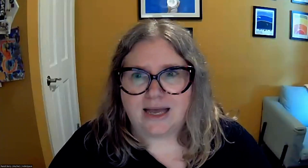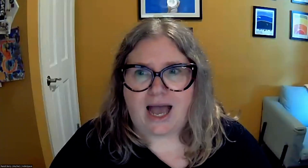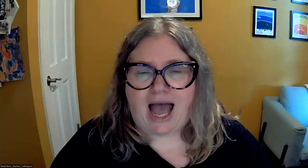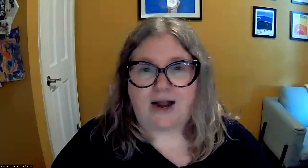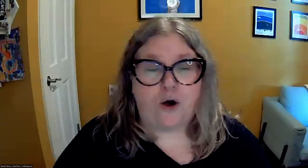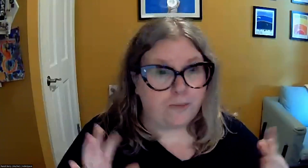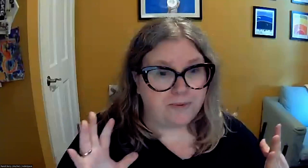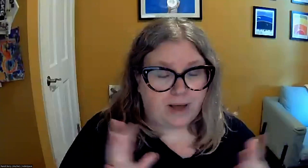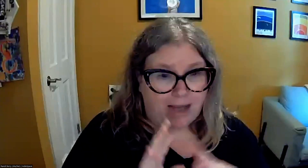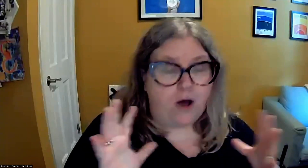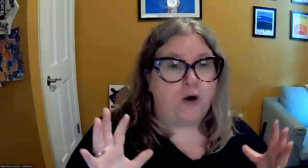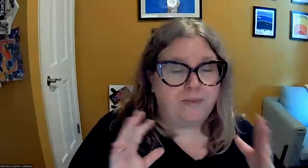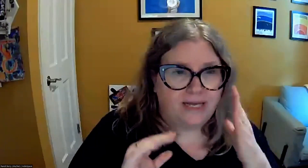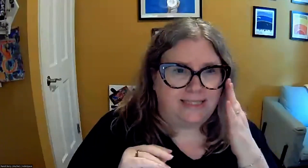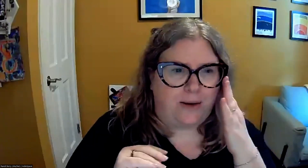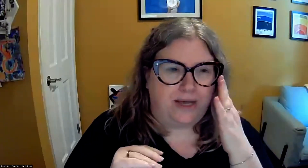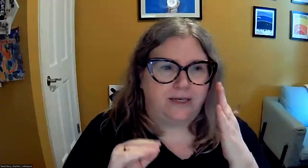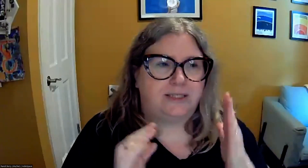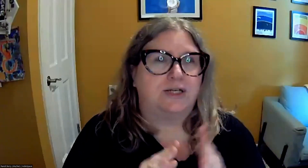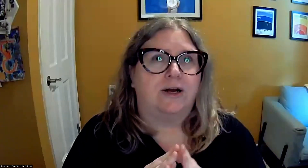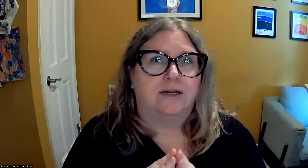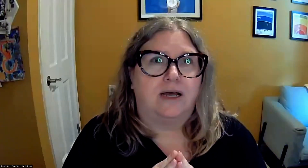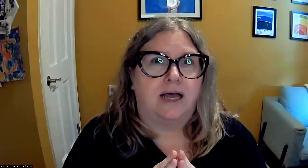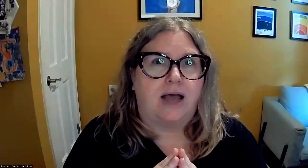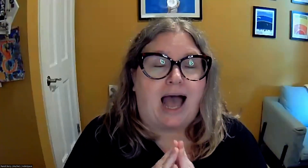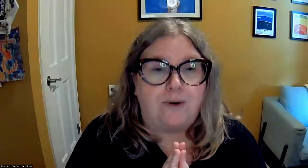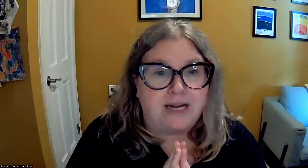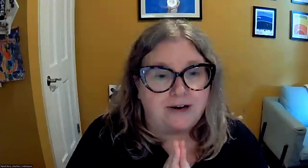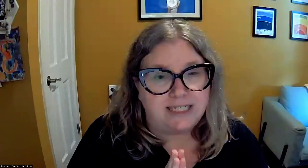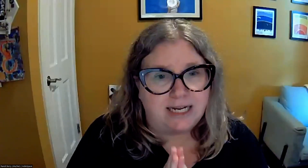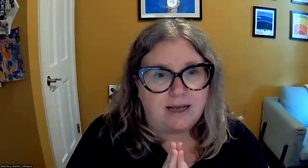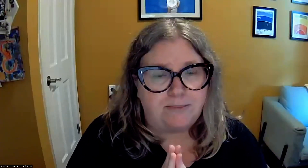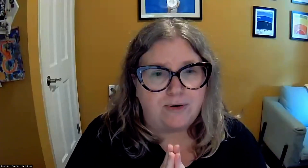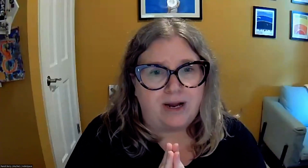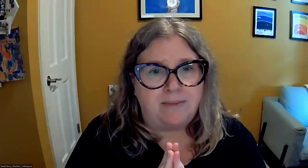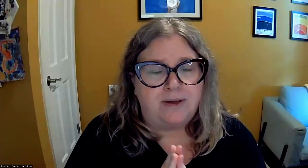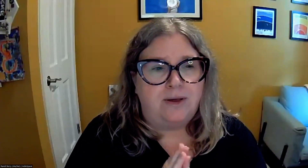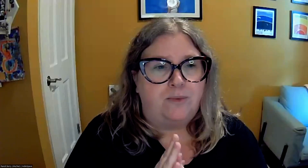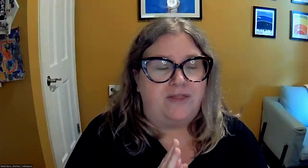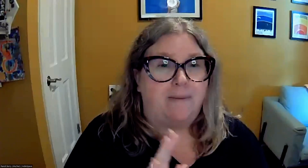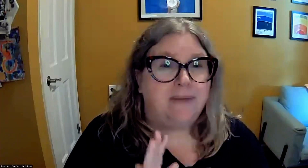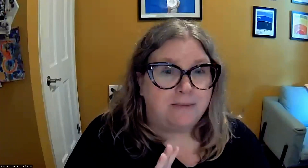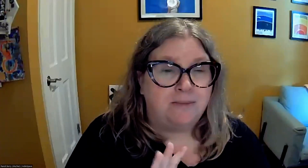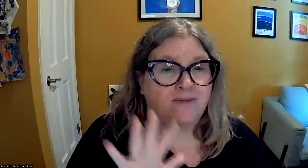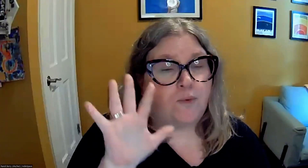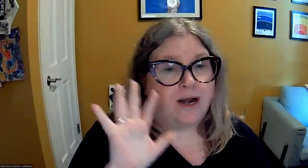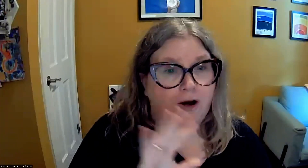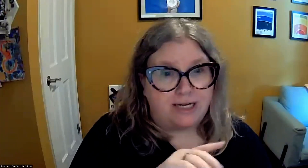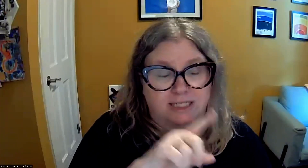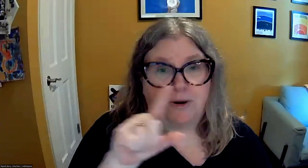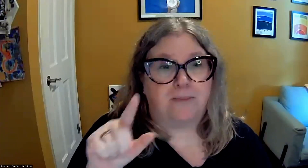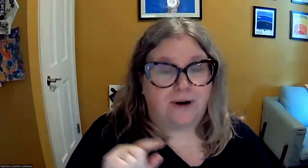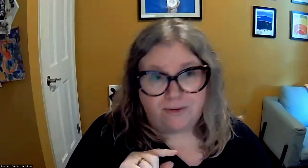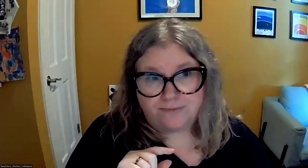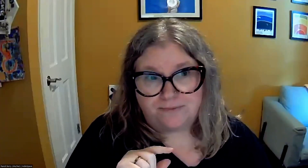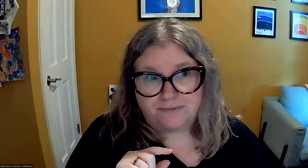I had a hope. My hope is that we could start our guaranteed income program with a minimum of one